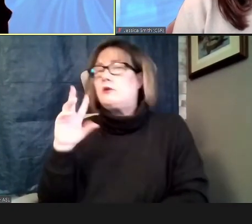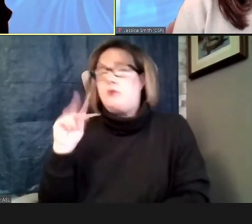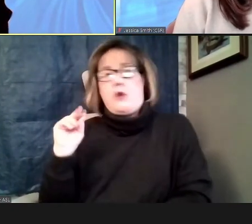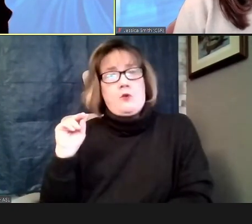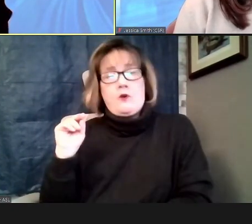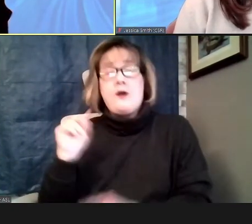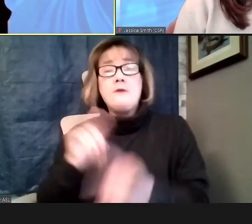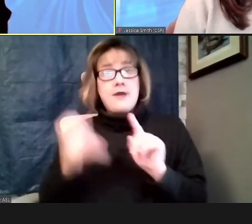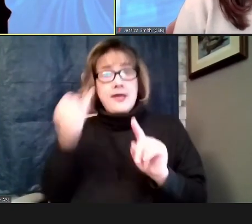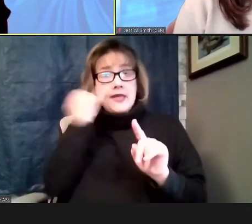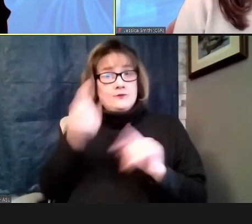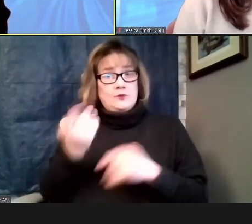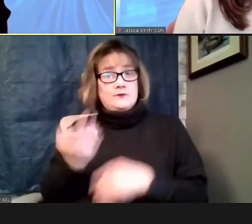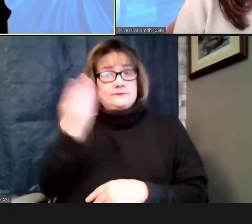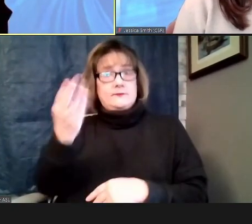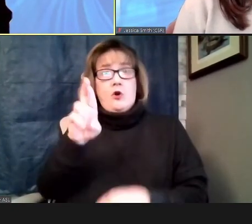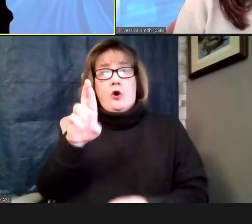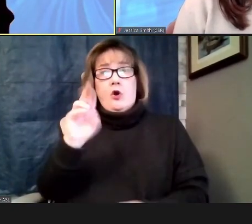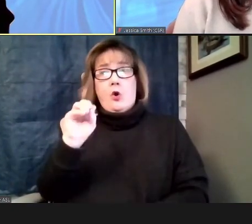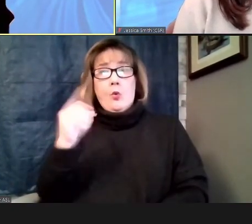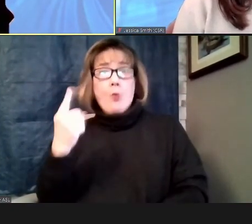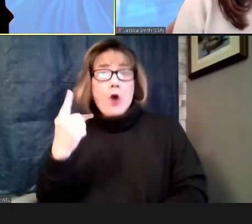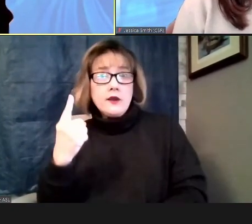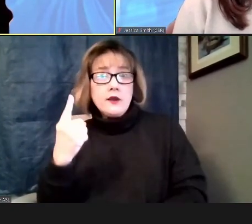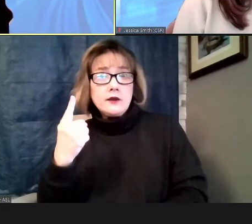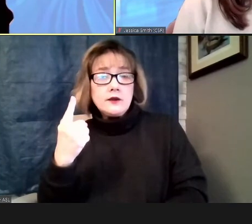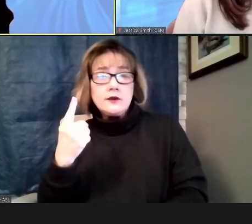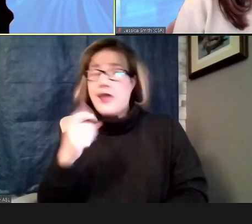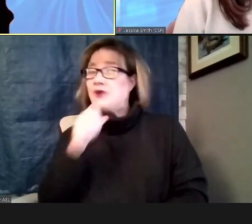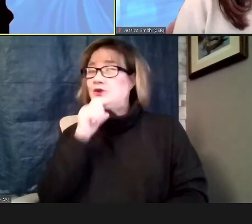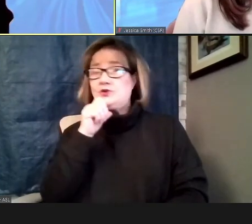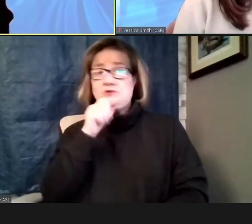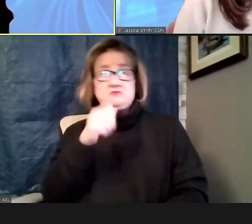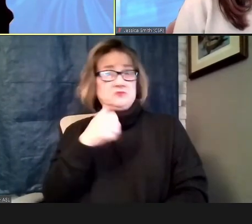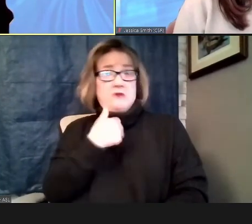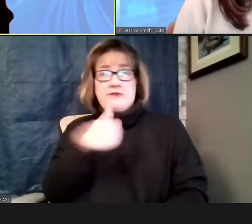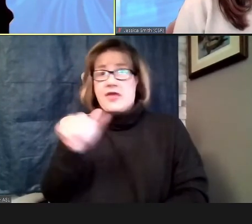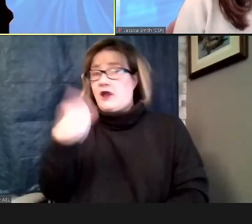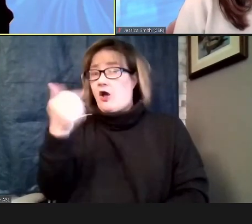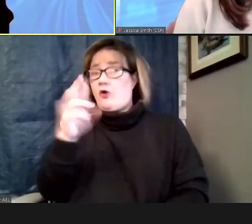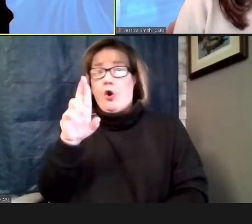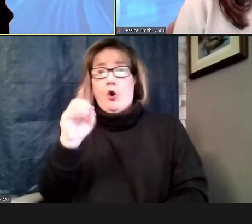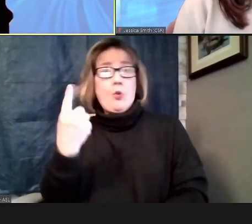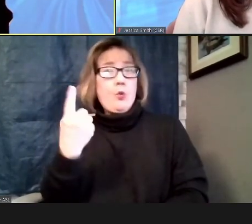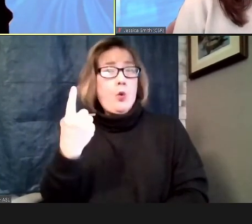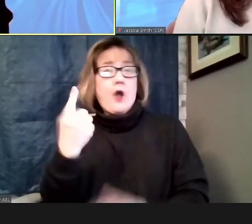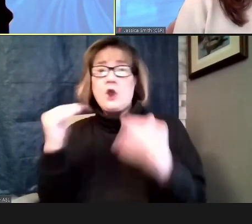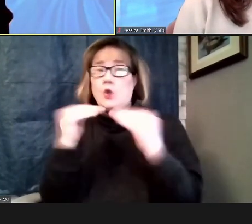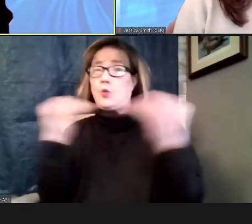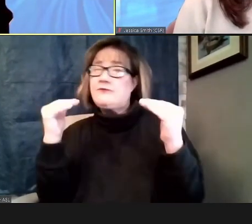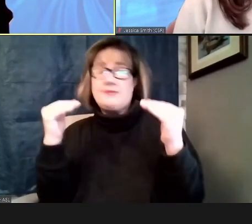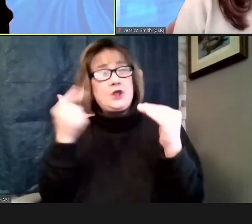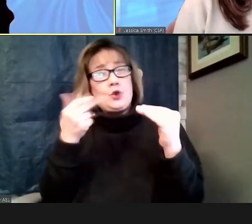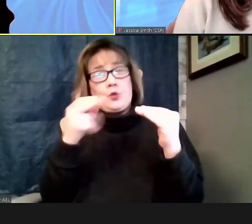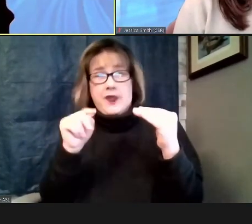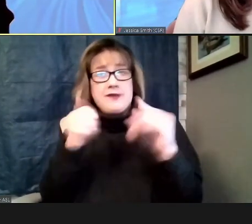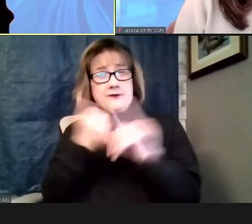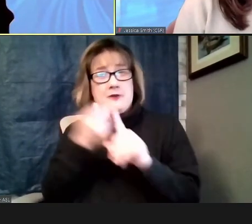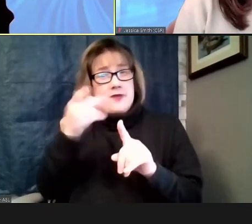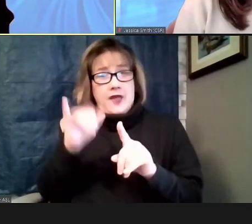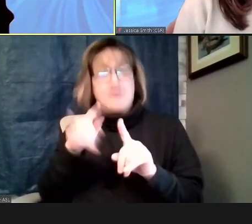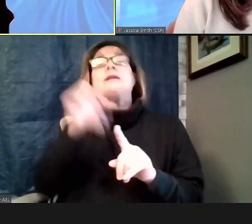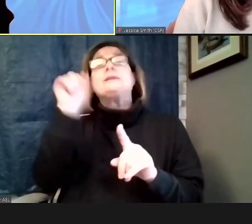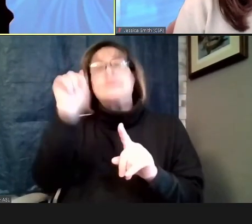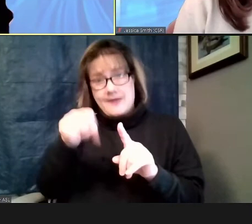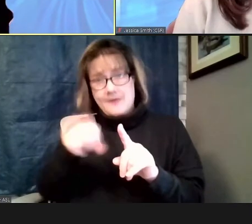are submitting an R01 and you don't have any other R01 equivalent grant for which you're a PI, then yes, then you would